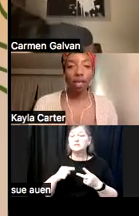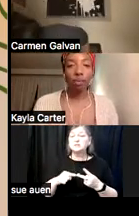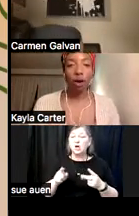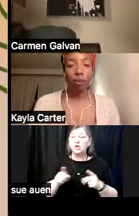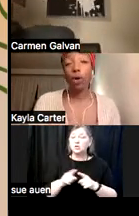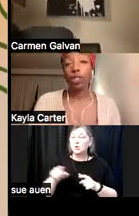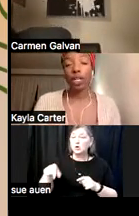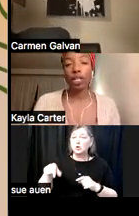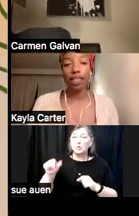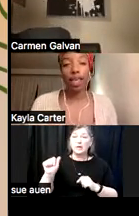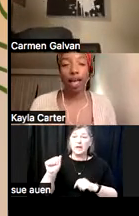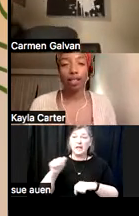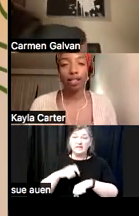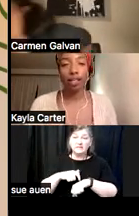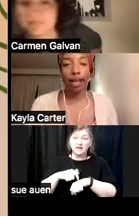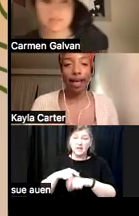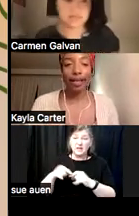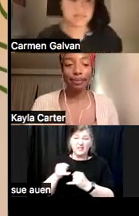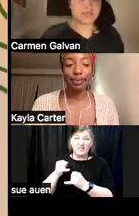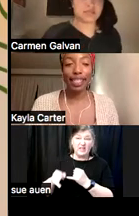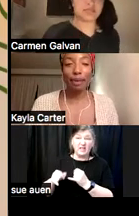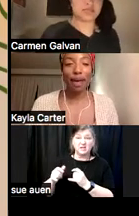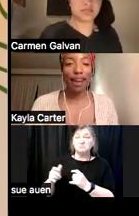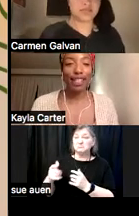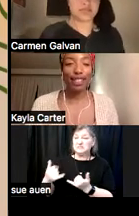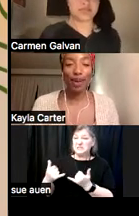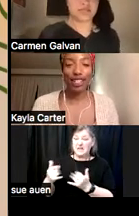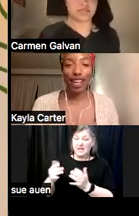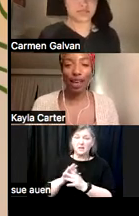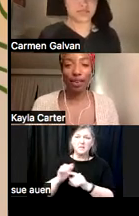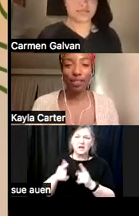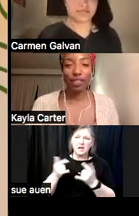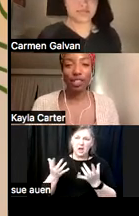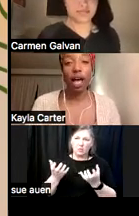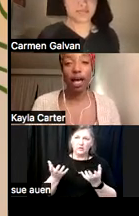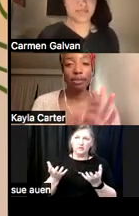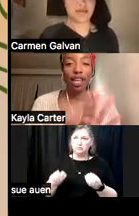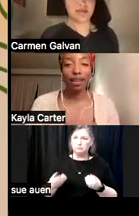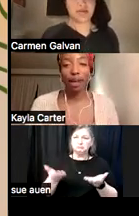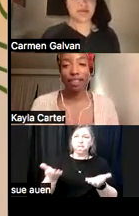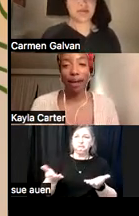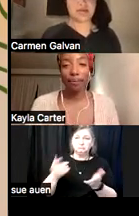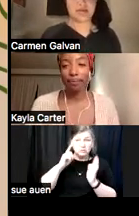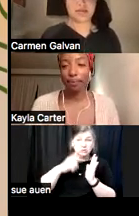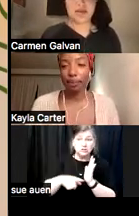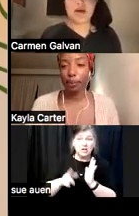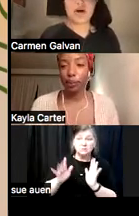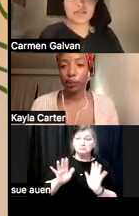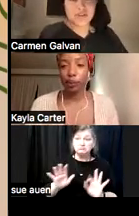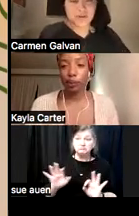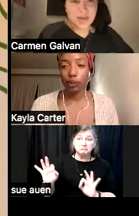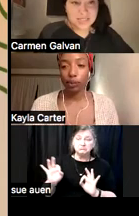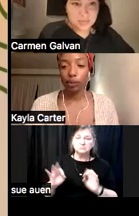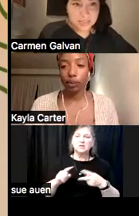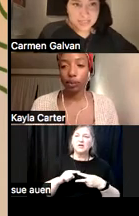Q&A portion at the end today, but I did want to check in about that.